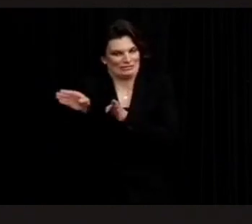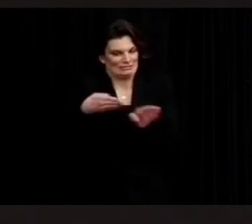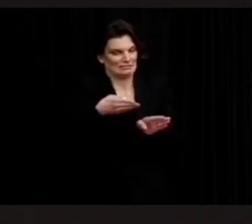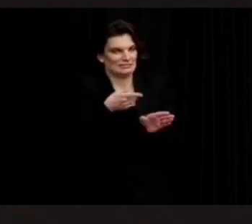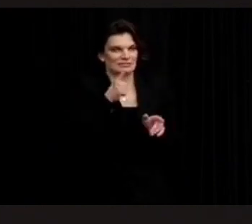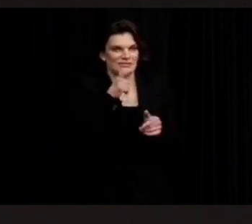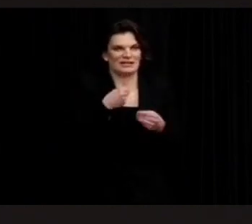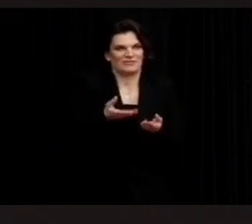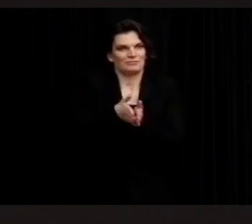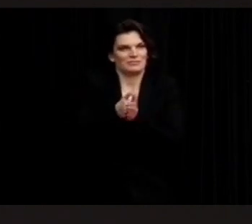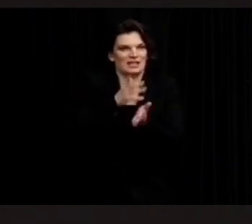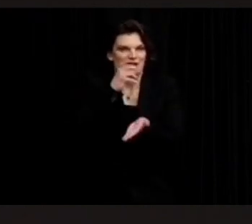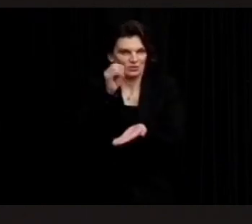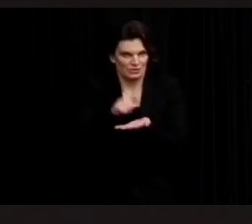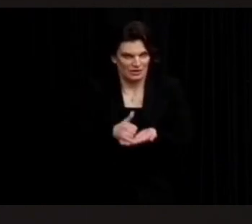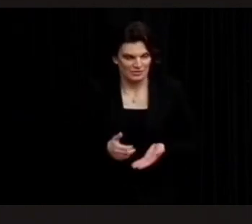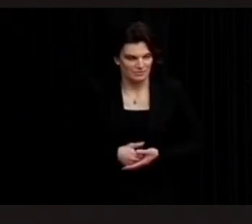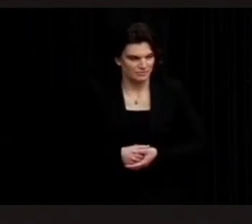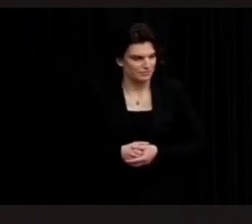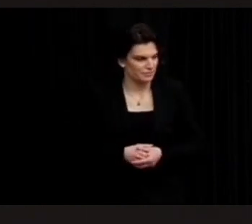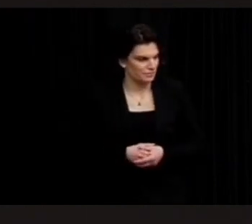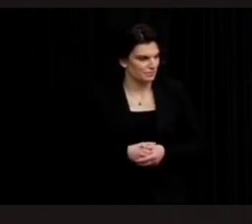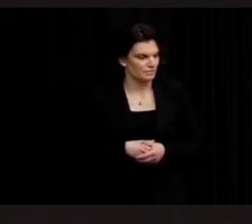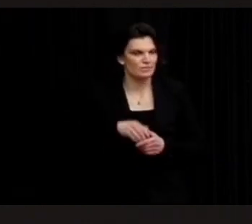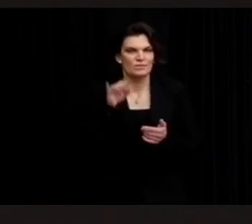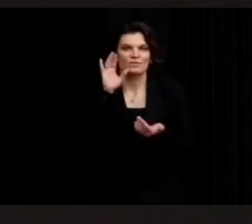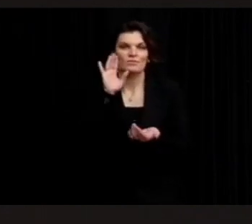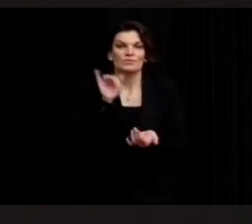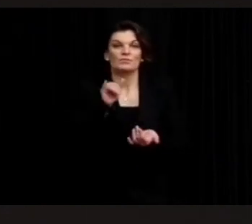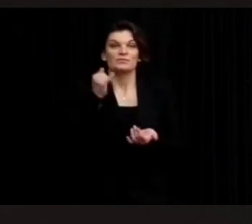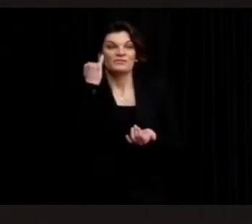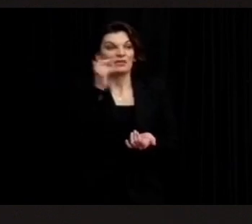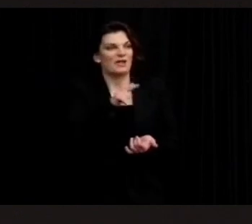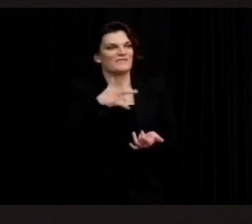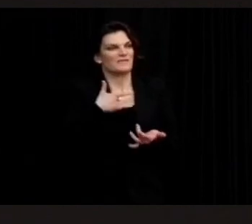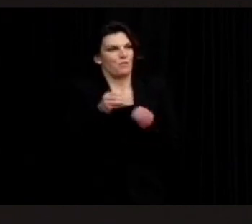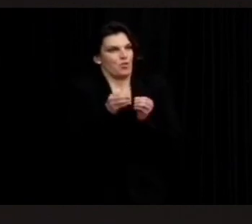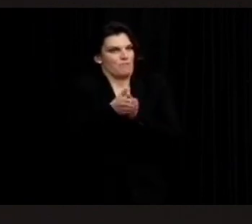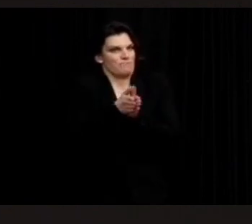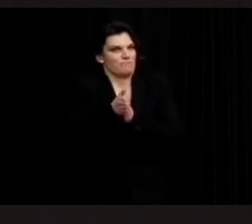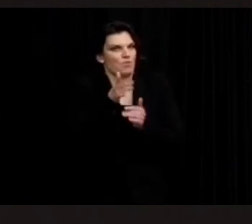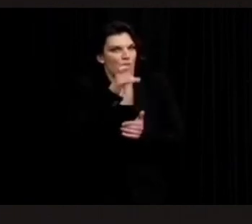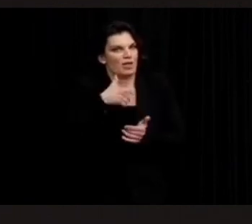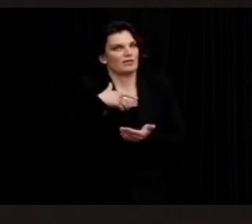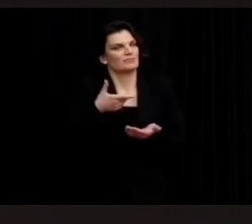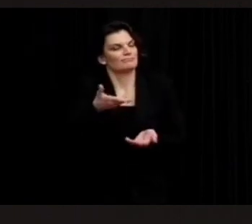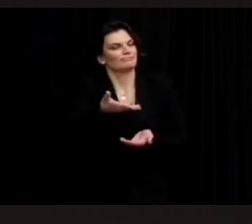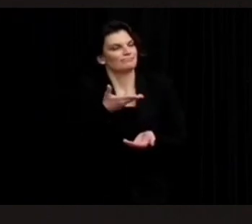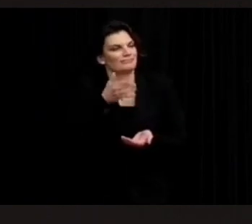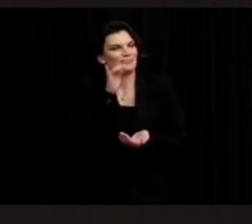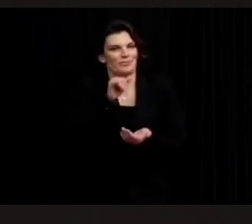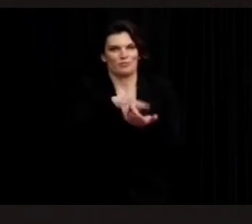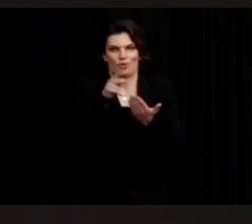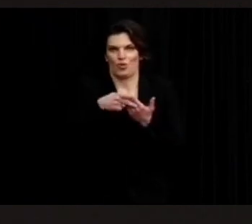this extra safety net so that they would be more willing to lease to participants.